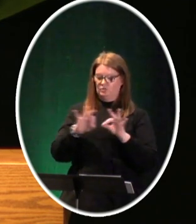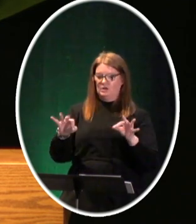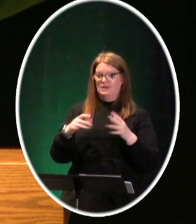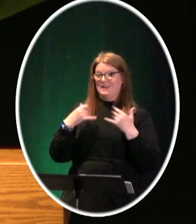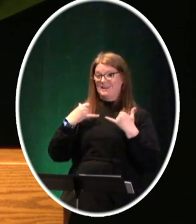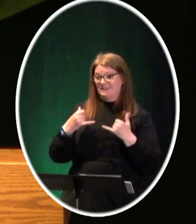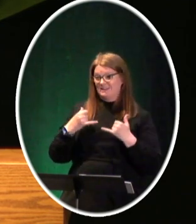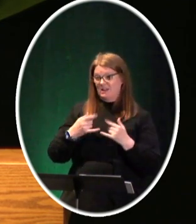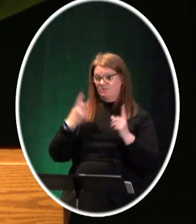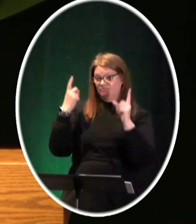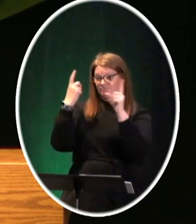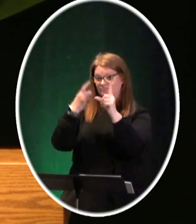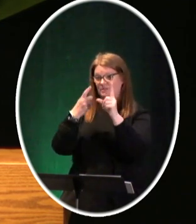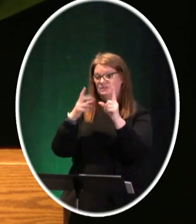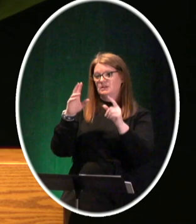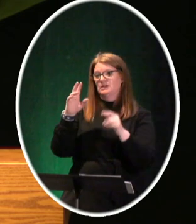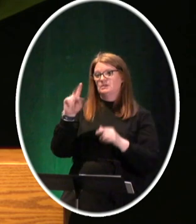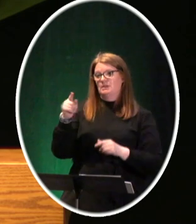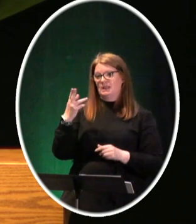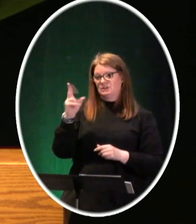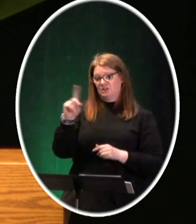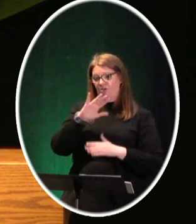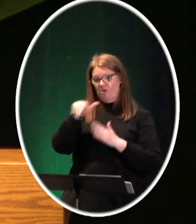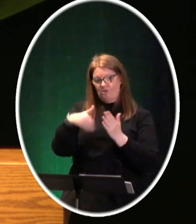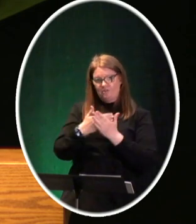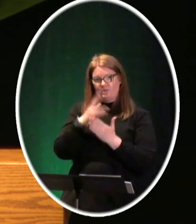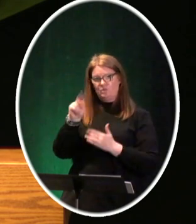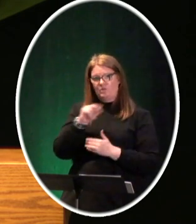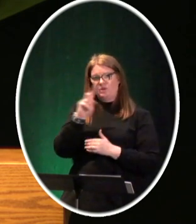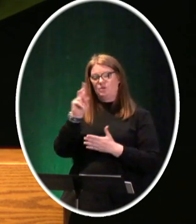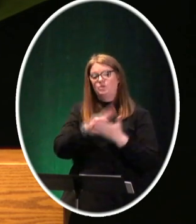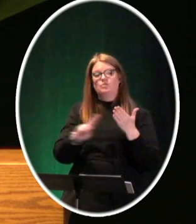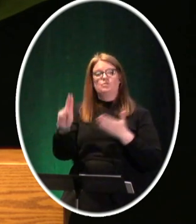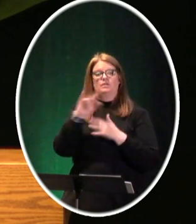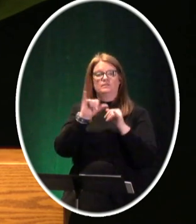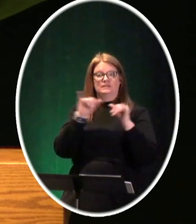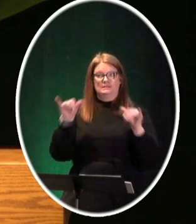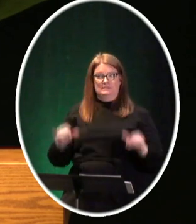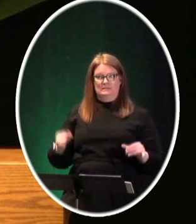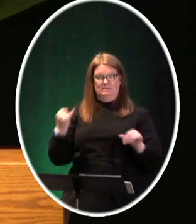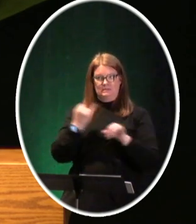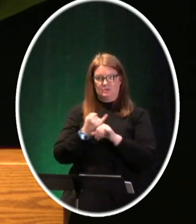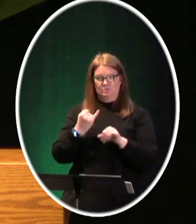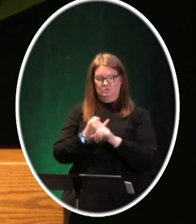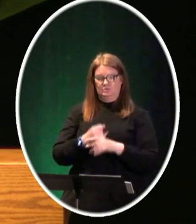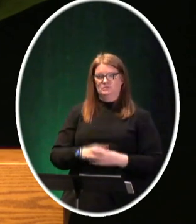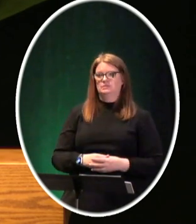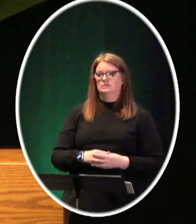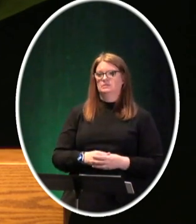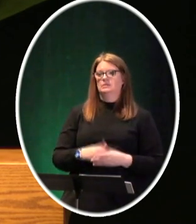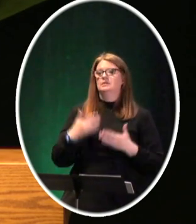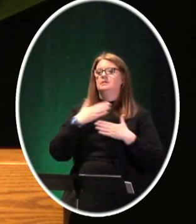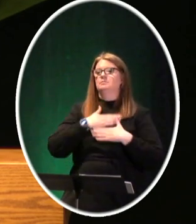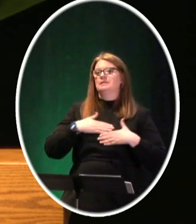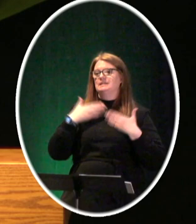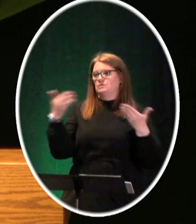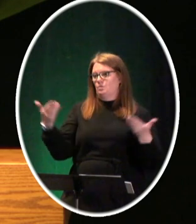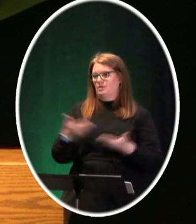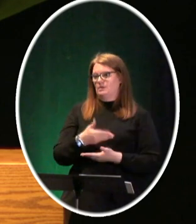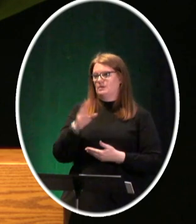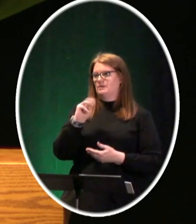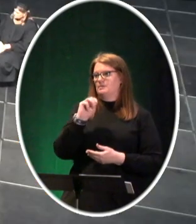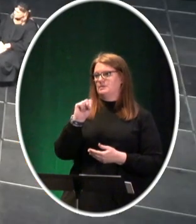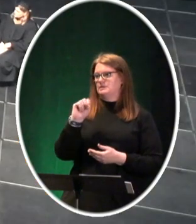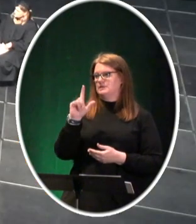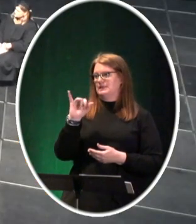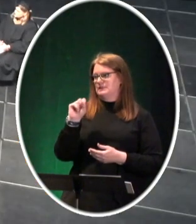her doctoral degree, all from the North Dakota University System institutions. Please welcome Ms. Lisa